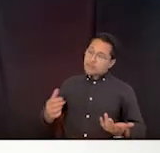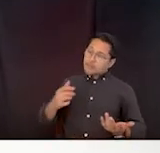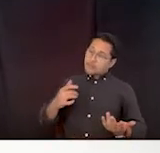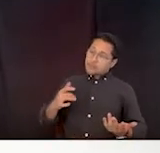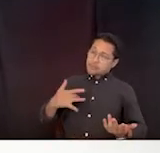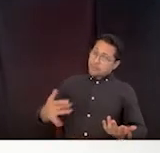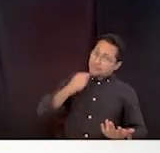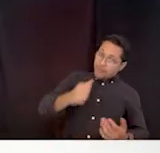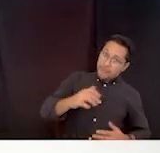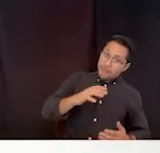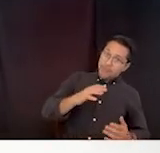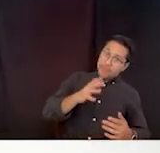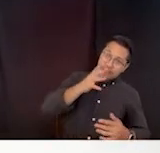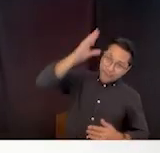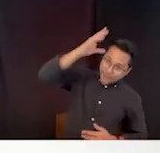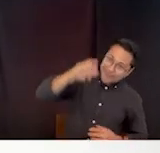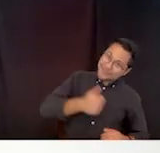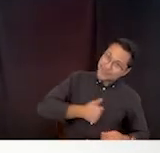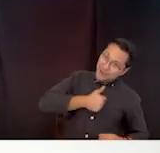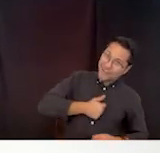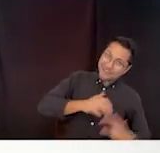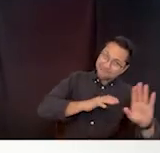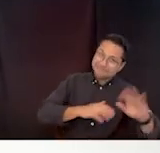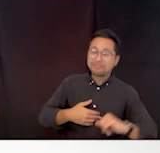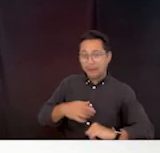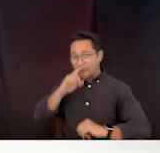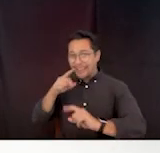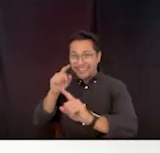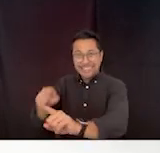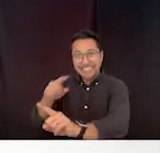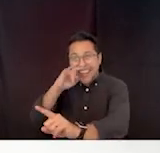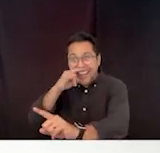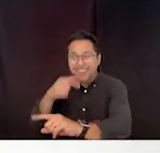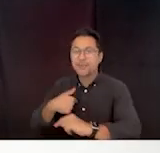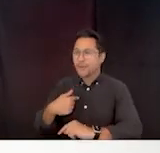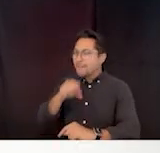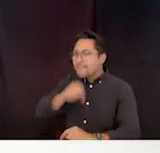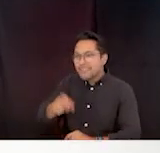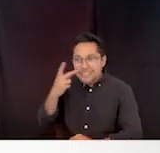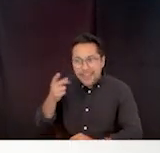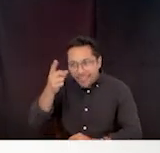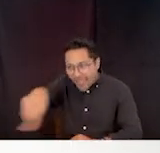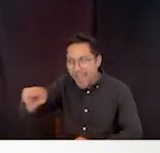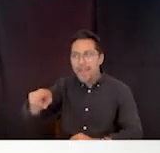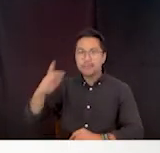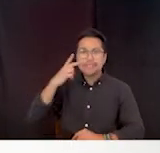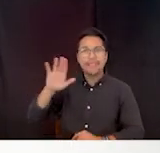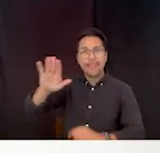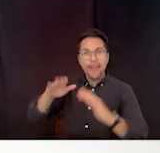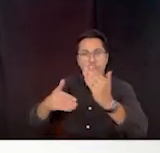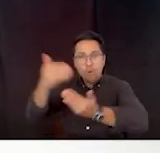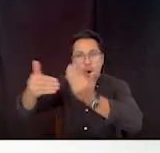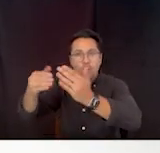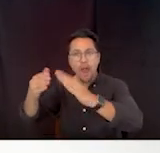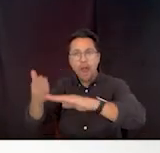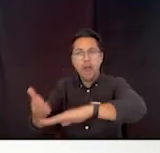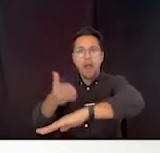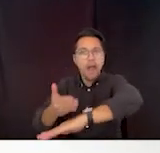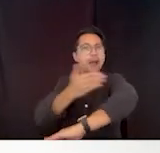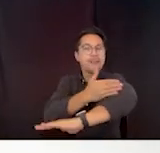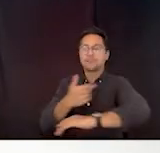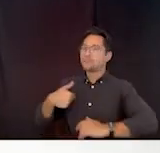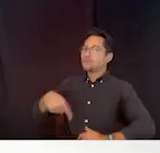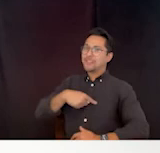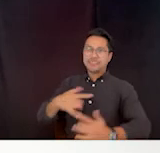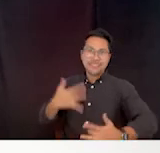parents, sorry guys, it's the kids. We like to see them and we like to see their progress. We're just as excited as you are when they master a